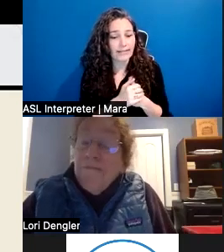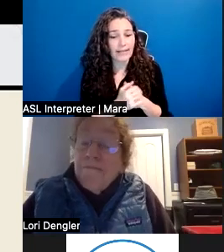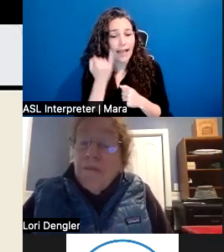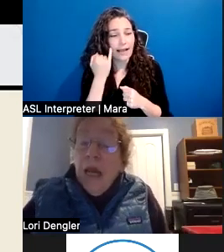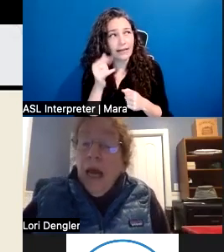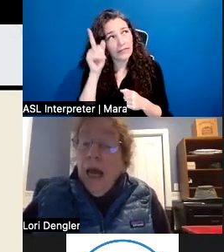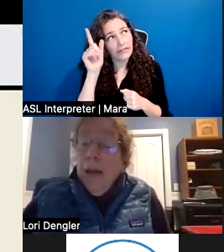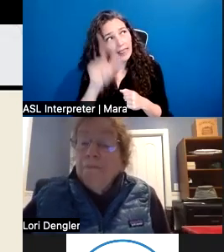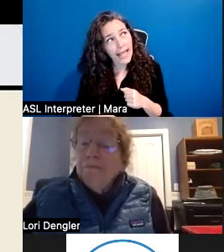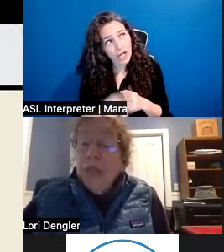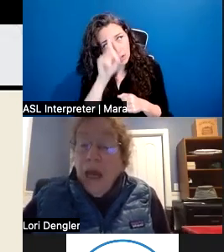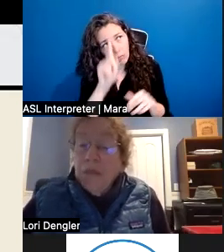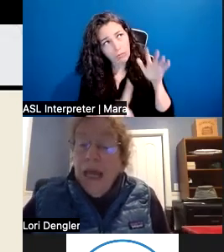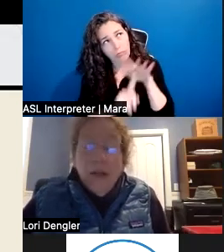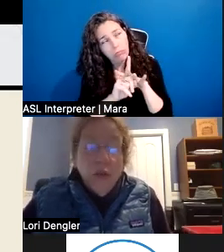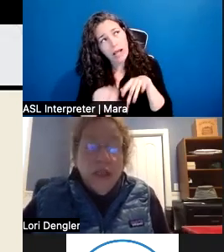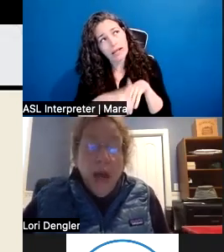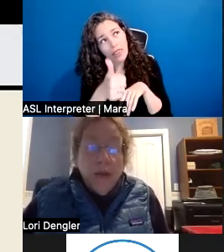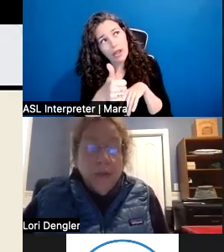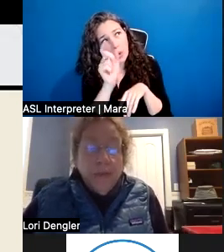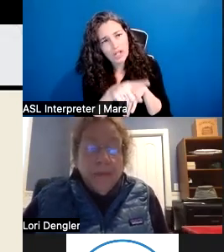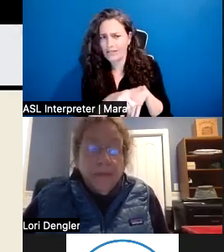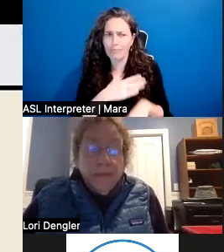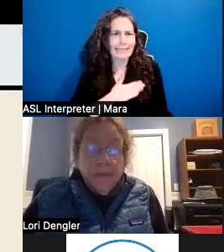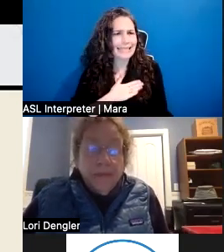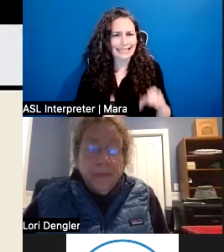me. I'm glad to respond.